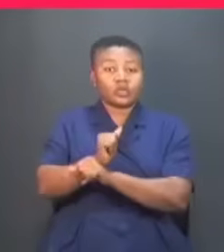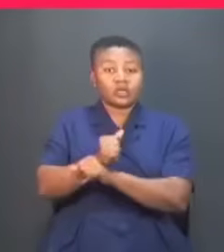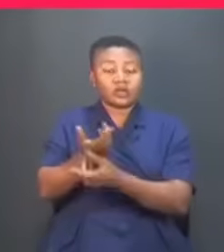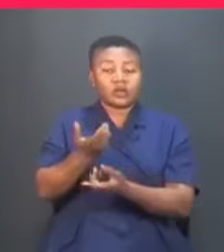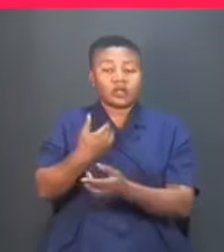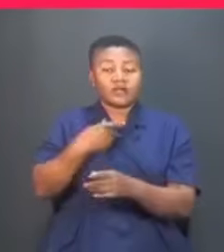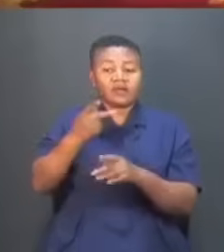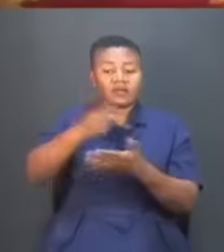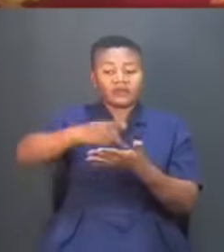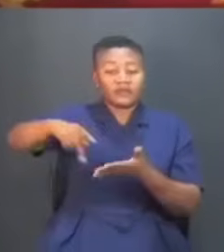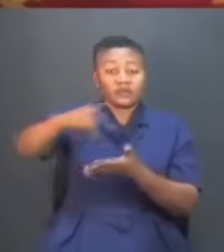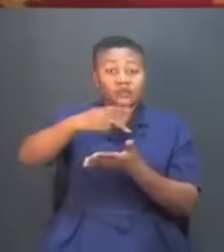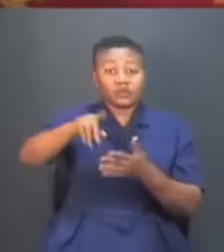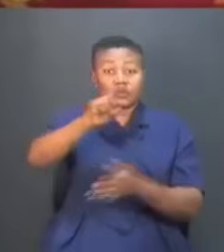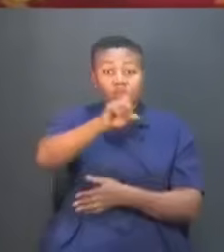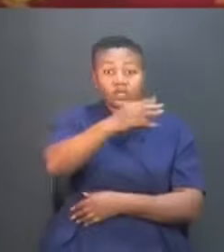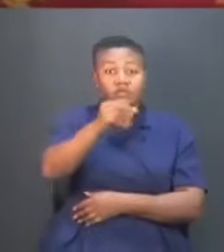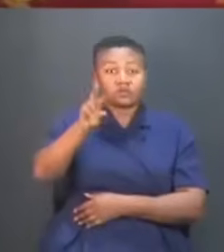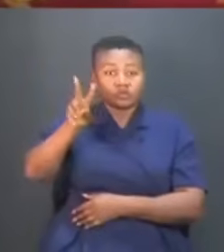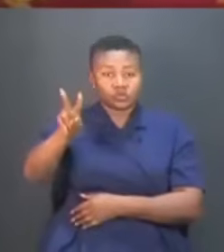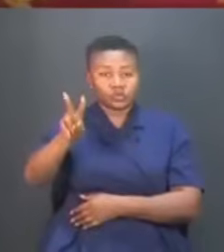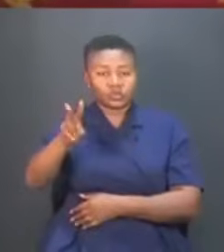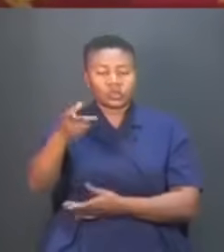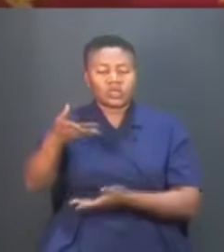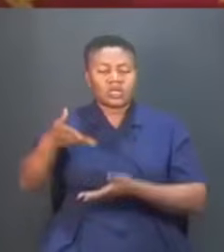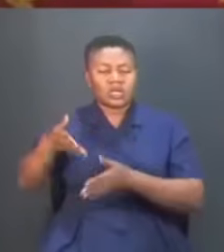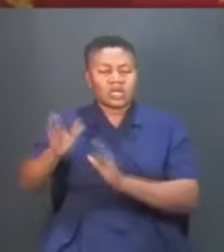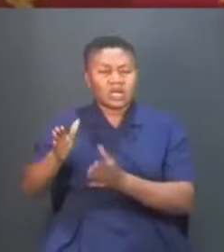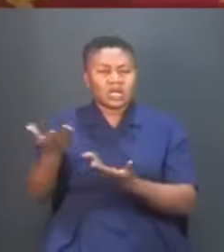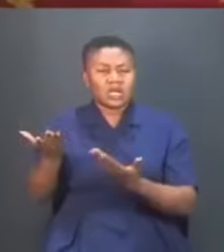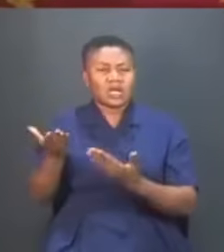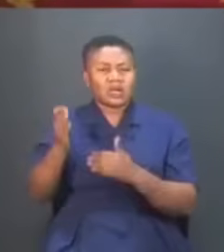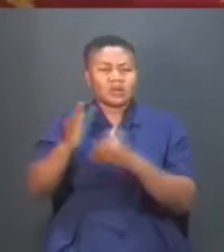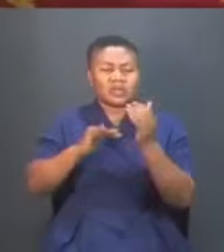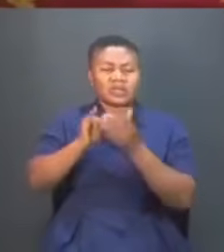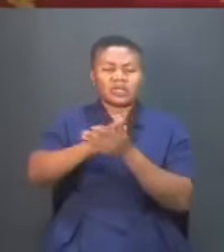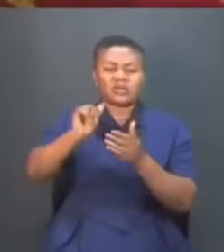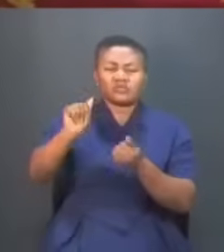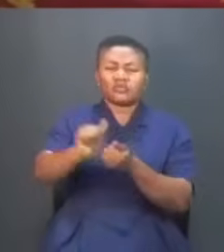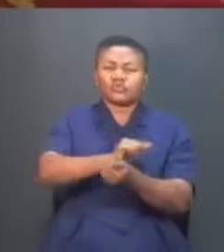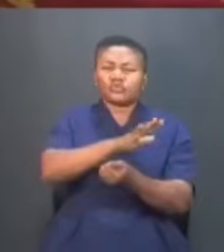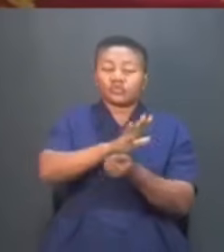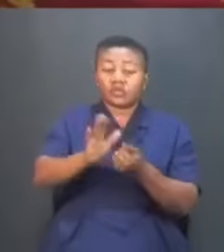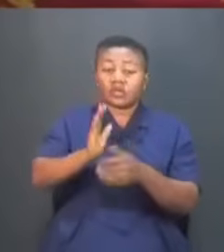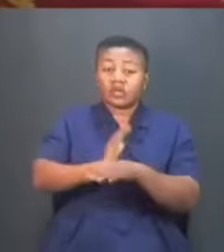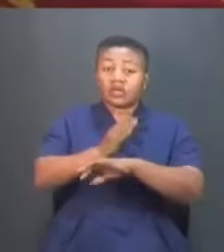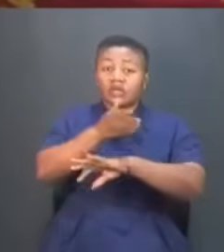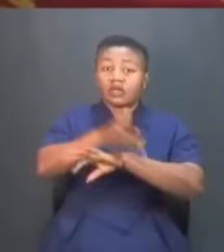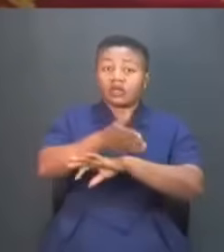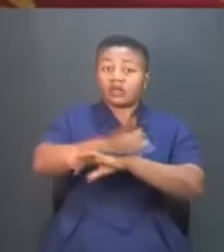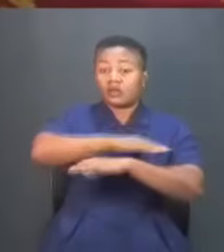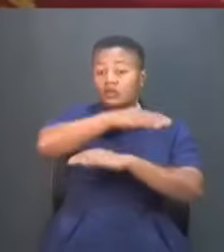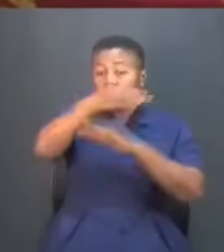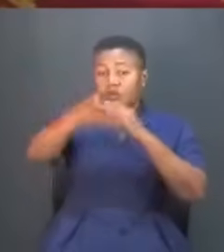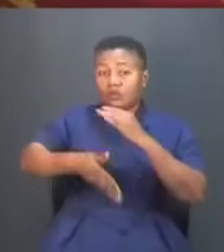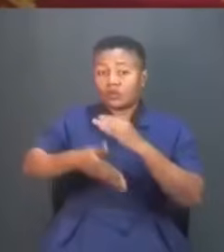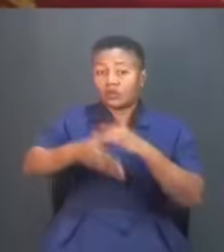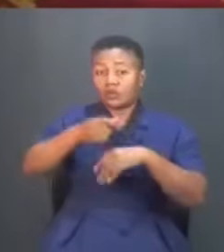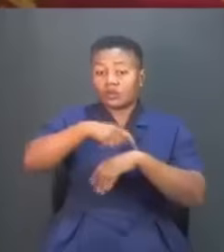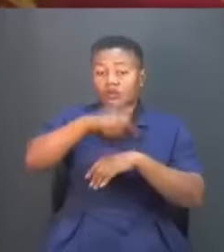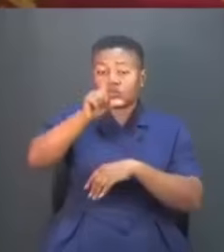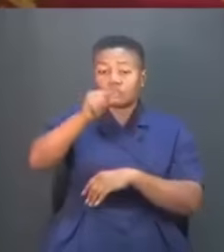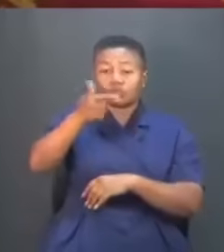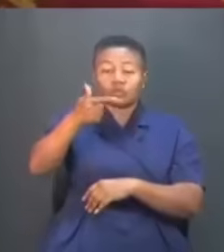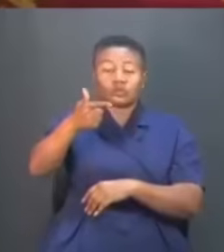1 and 2, along with infrastructure that was damaged after the completion during the 2021 Northern Ghana